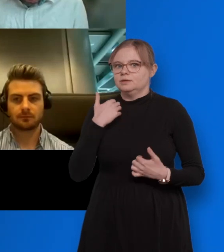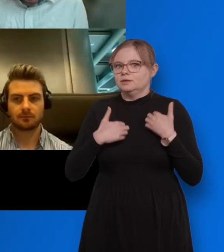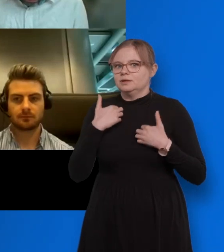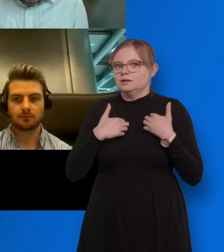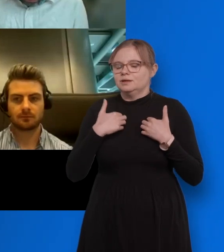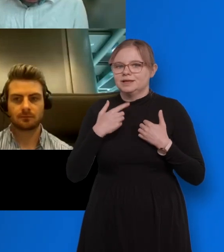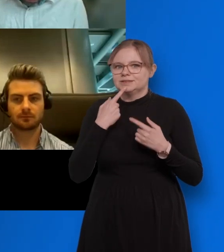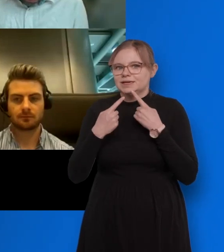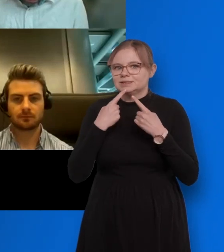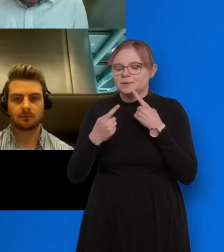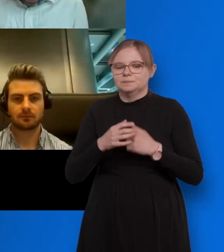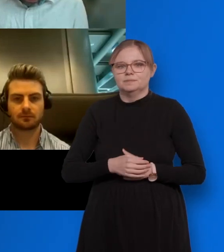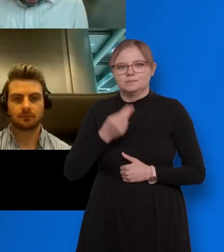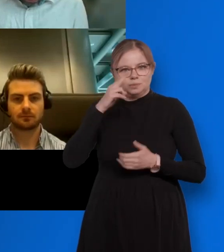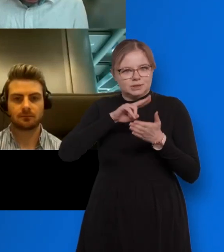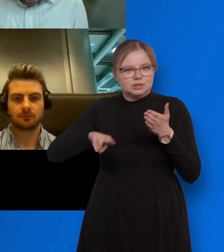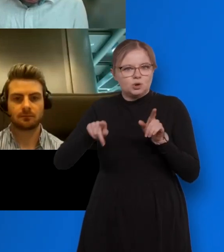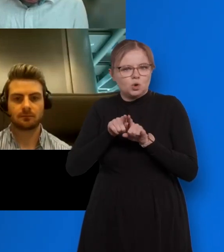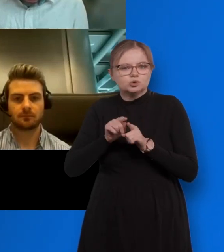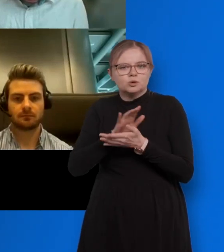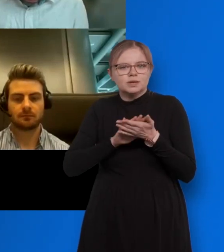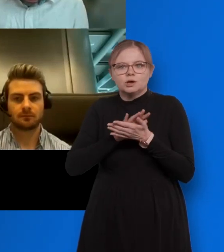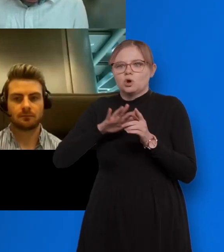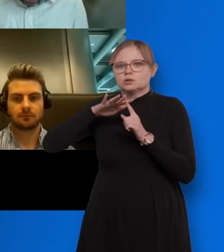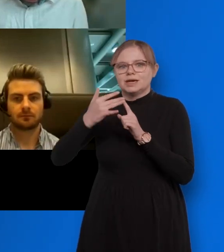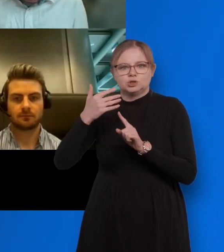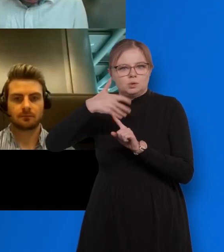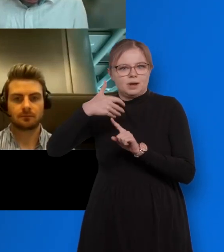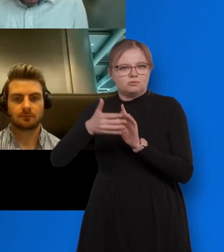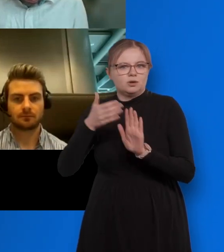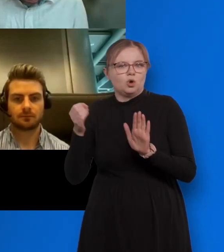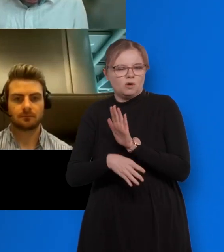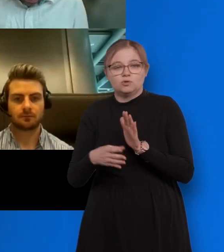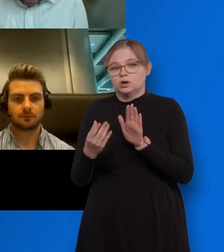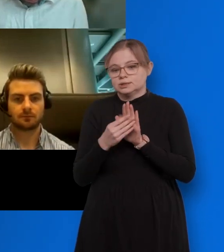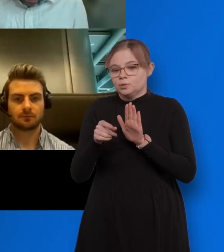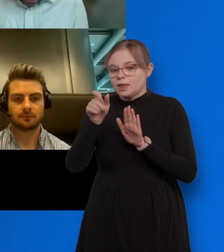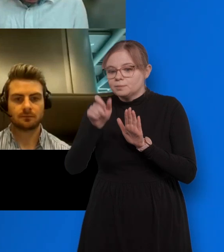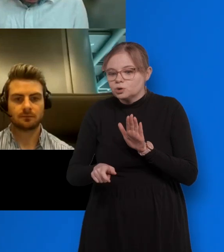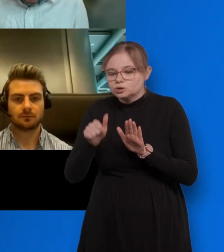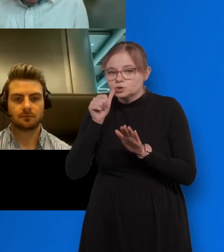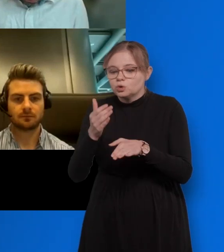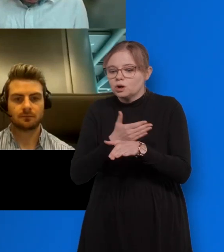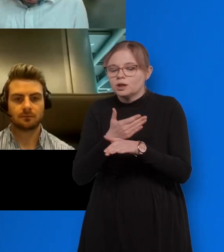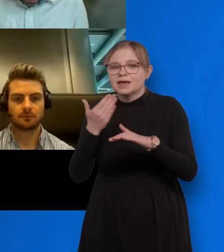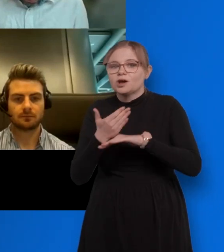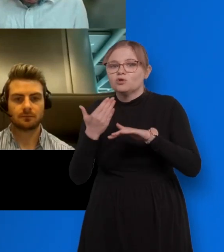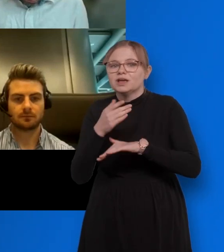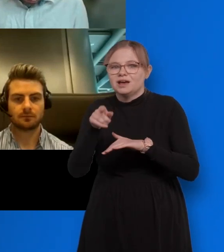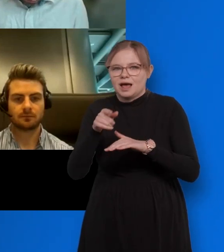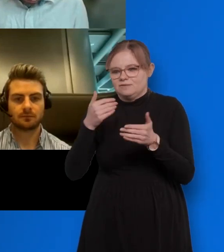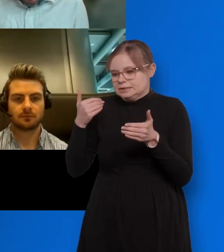would also be removing contextual background of an applicant, for example, early career, who would have a less prolific track